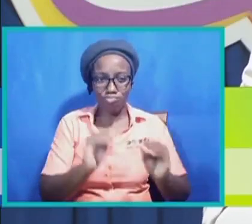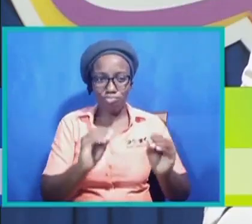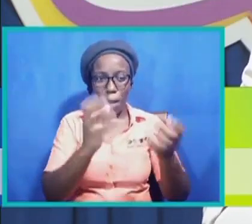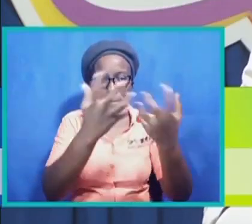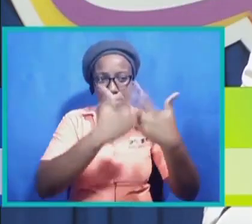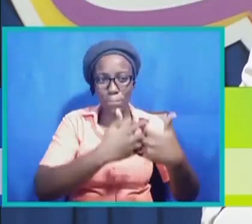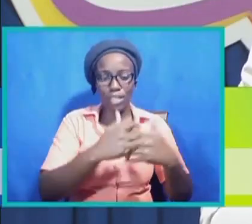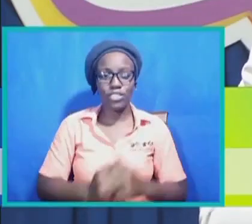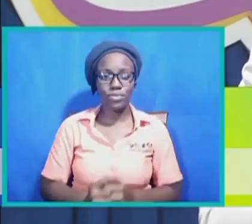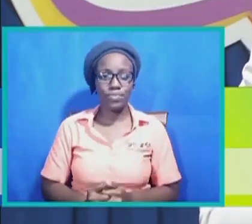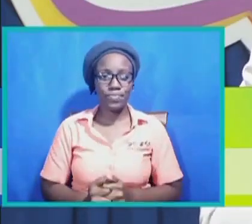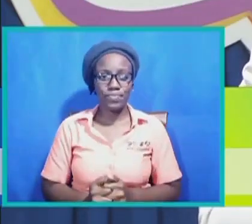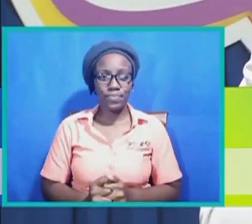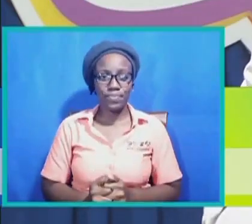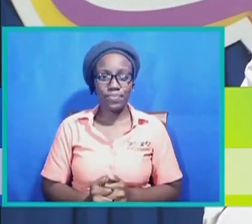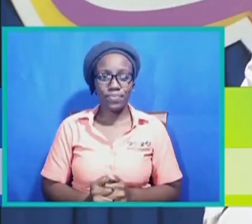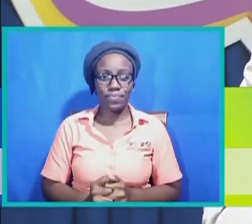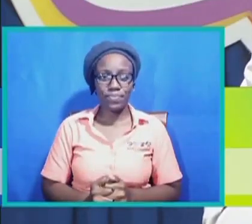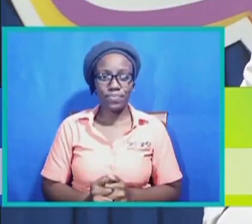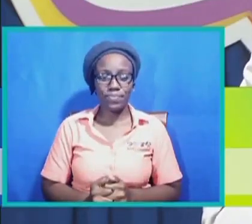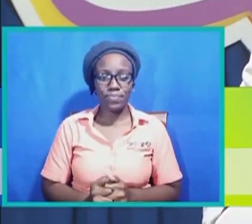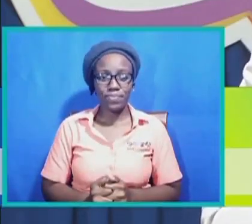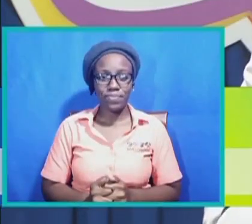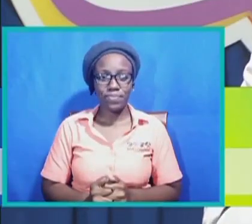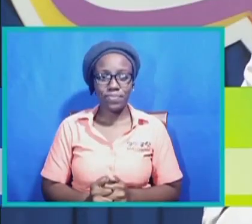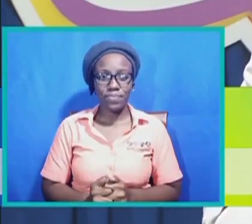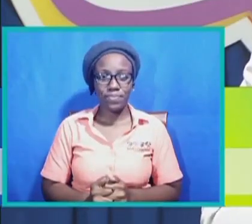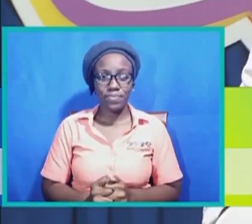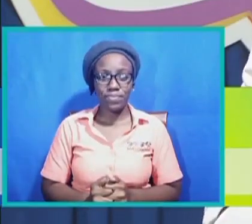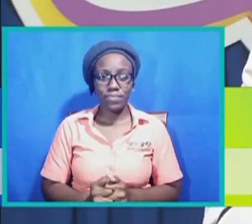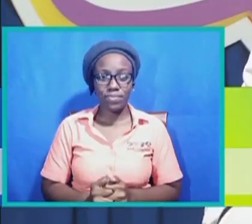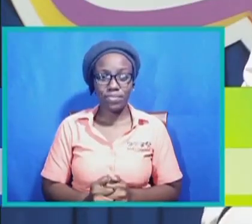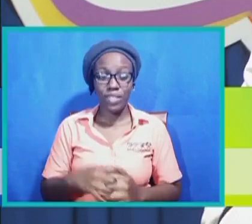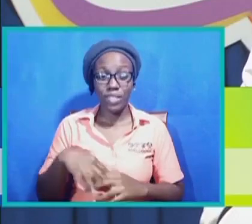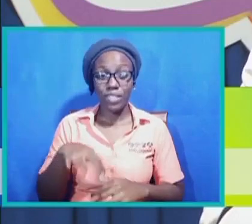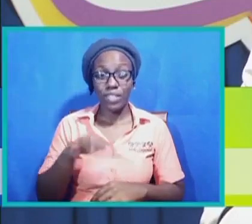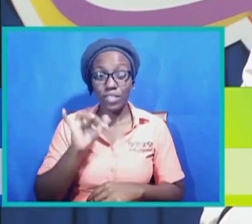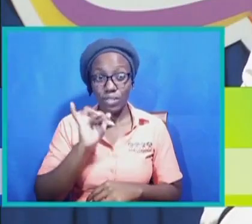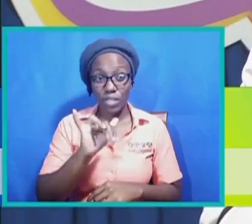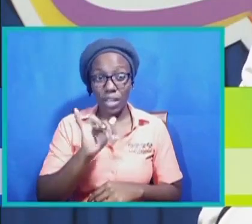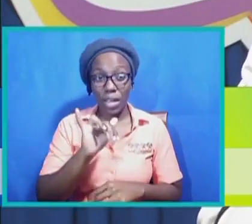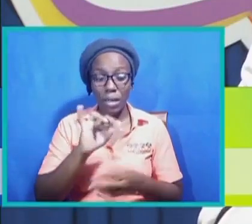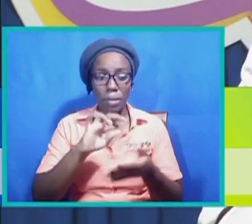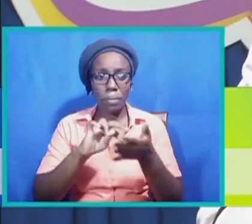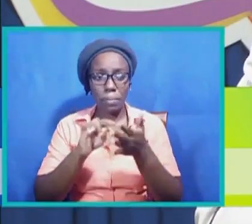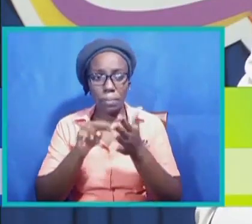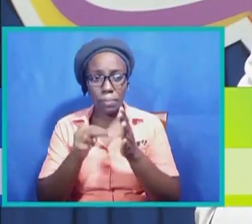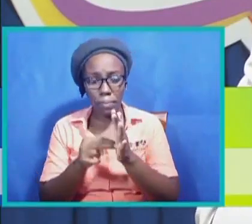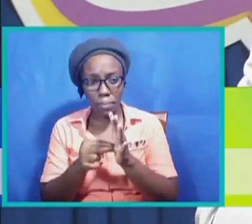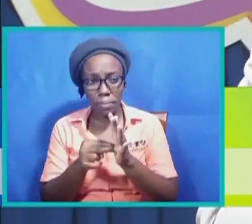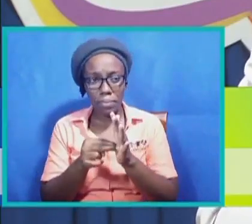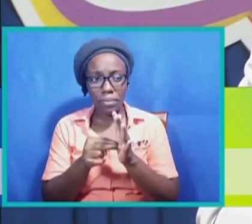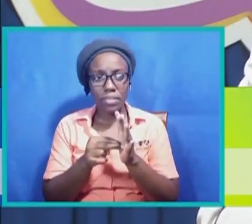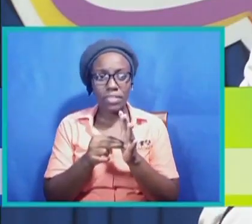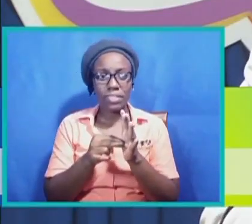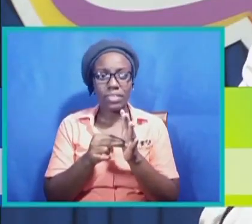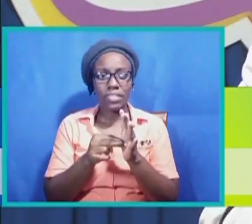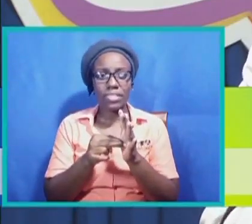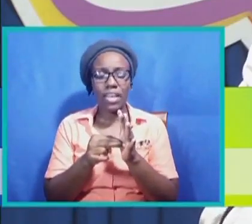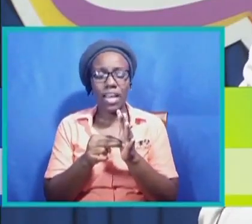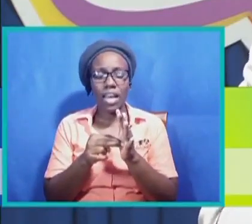Mr. Cicharan made about the flexibility that is required to optimize learning outcomes. I want